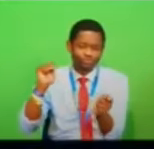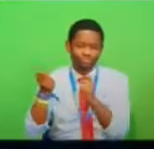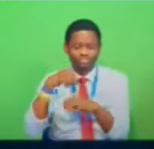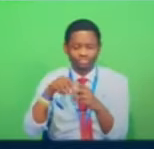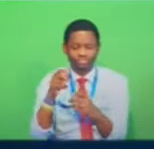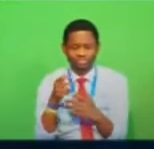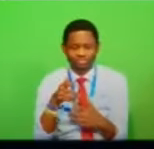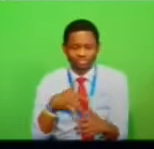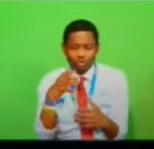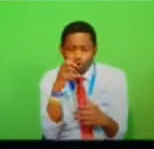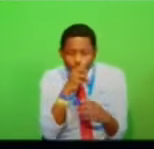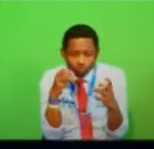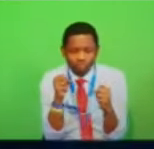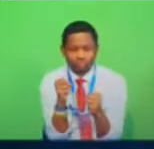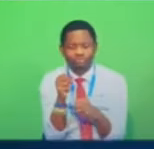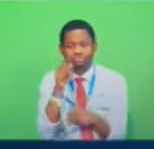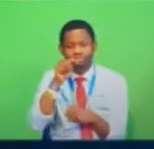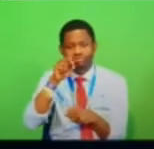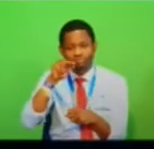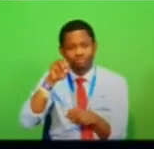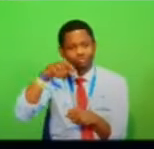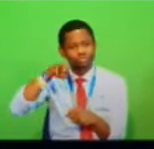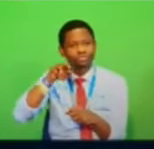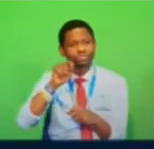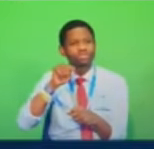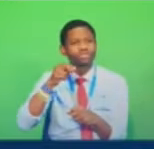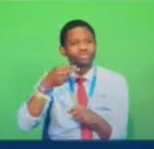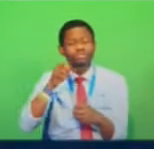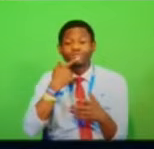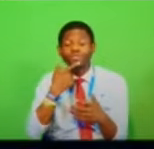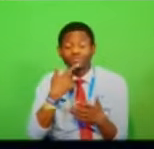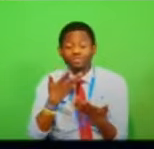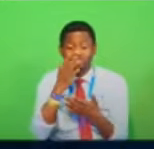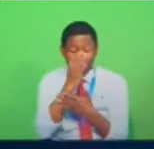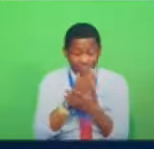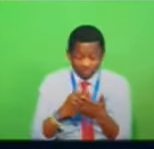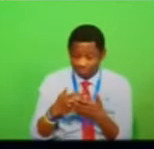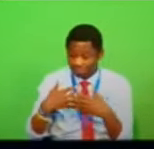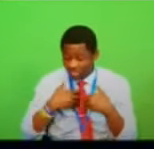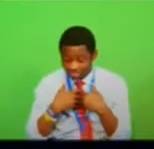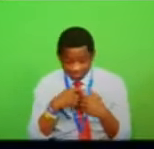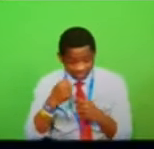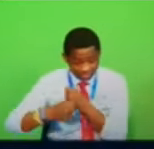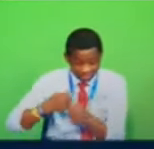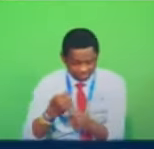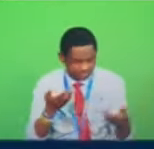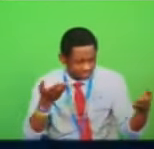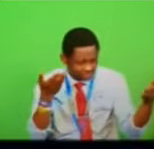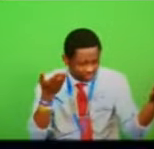patterns, biodiversity and species extinction, some of the species God created have died